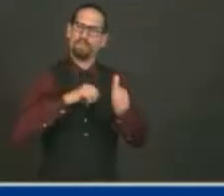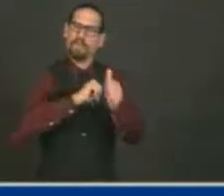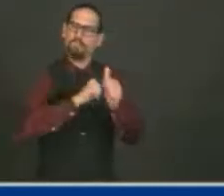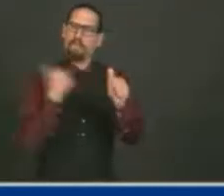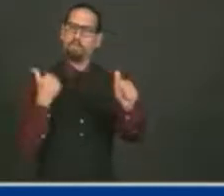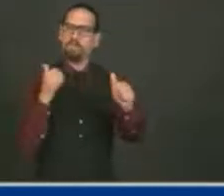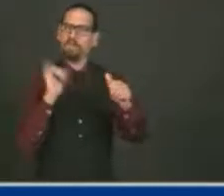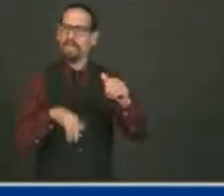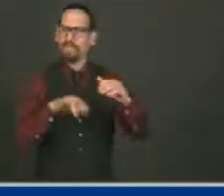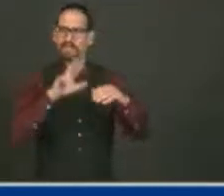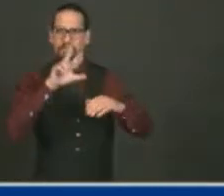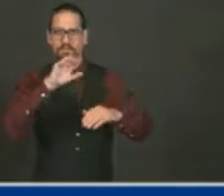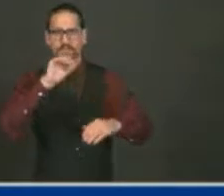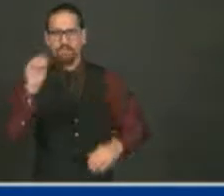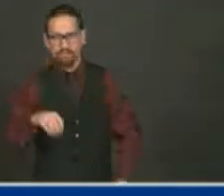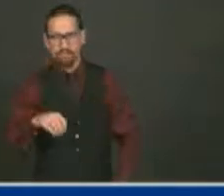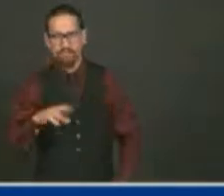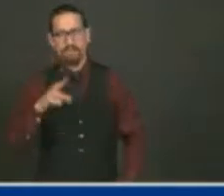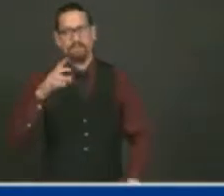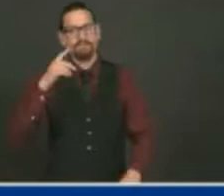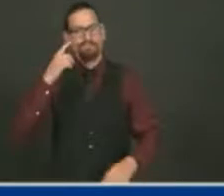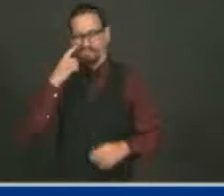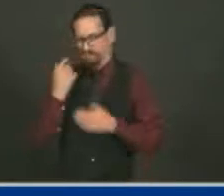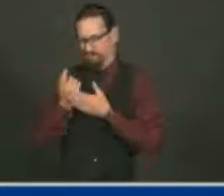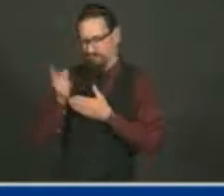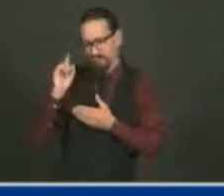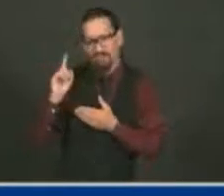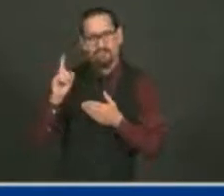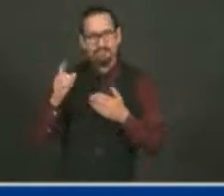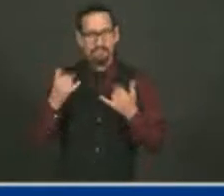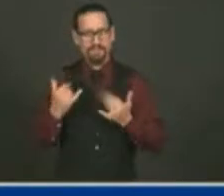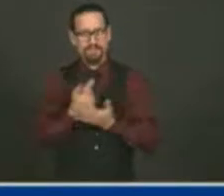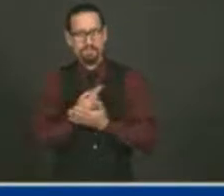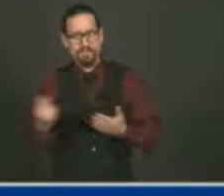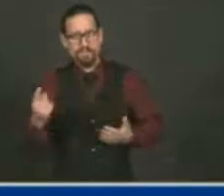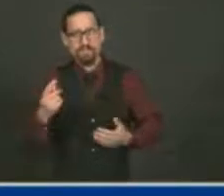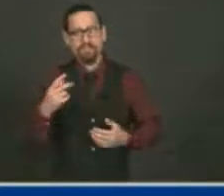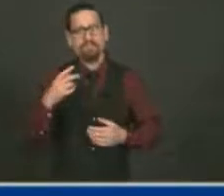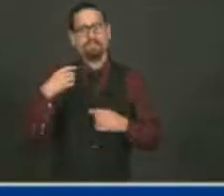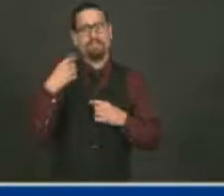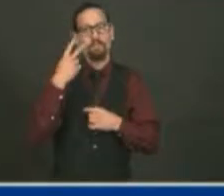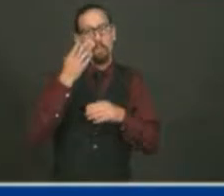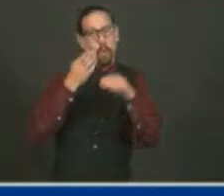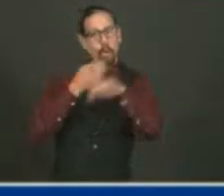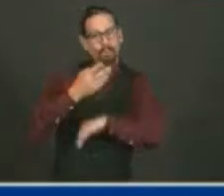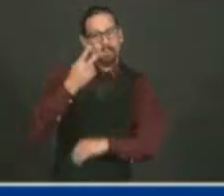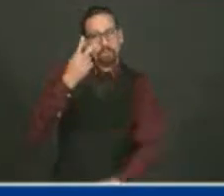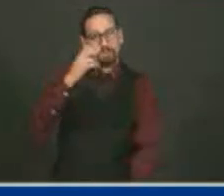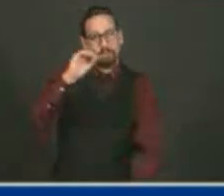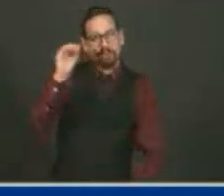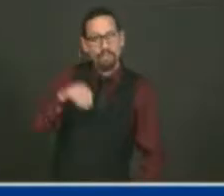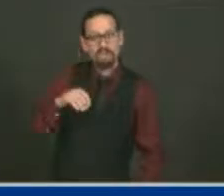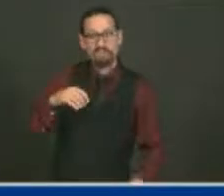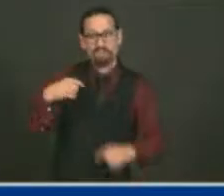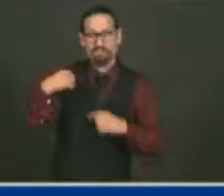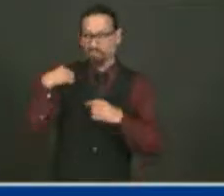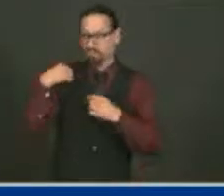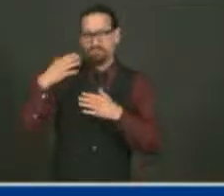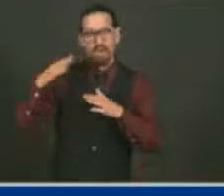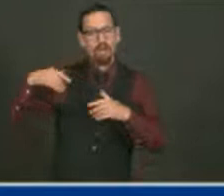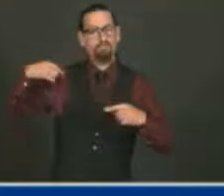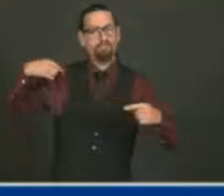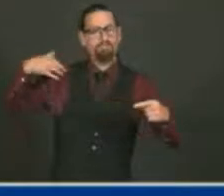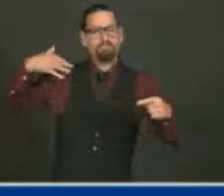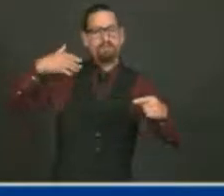months. And so we have to watch it closely. In fact, other than in these past couple of days, the